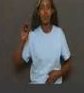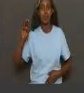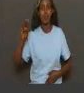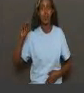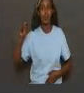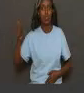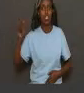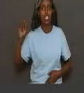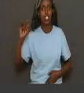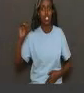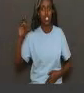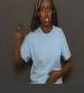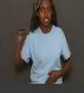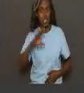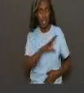and combination.